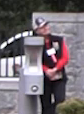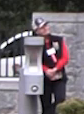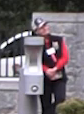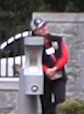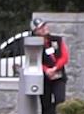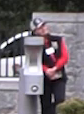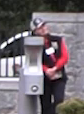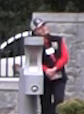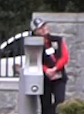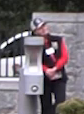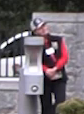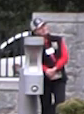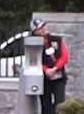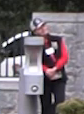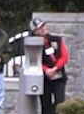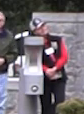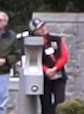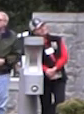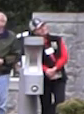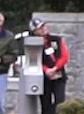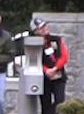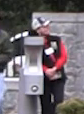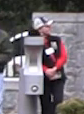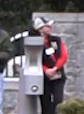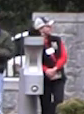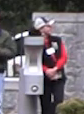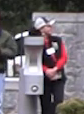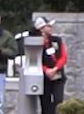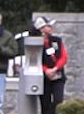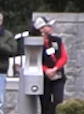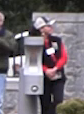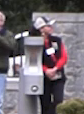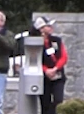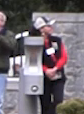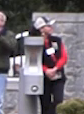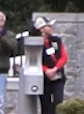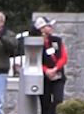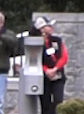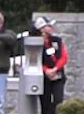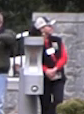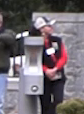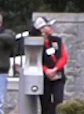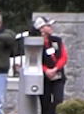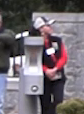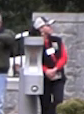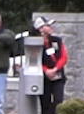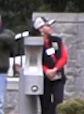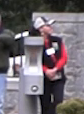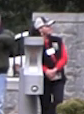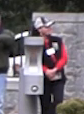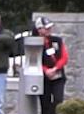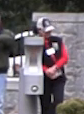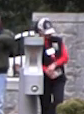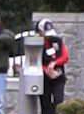best son, brother, godfather, uncle, cousin, and friend that anyone could ask for. Desmond retired in, as